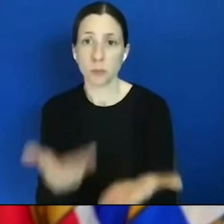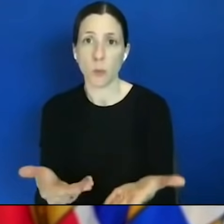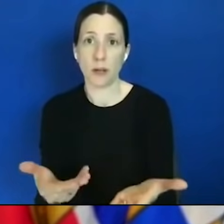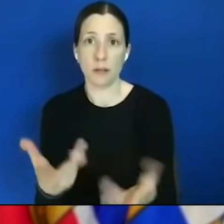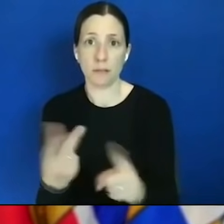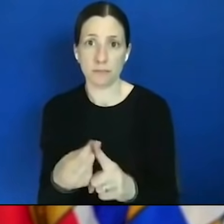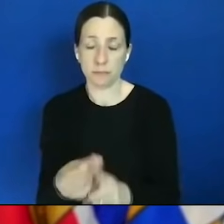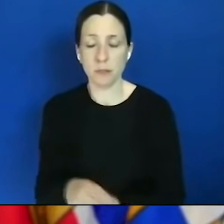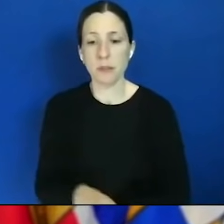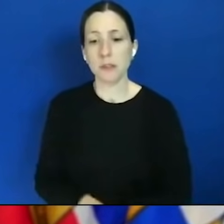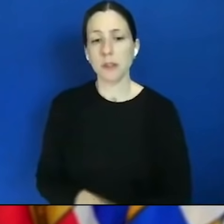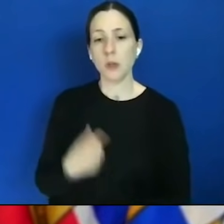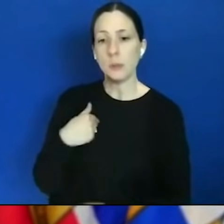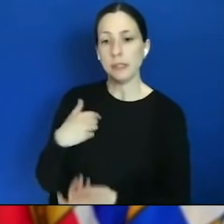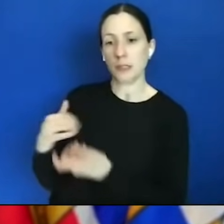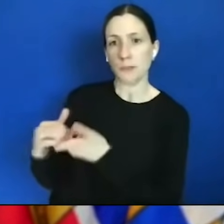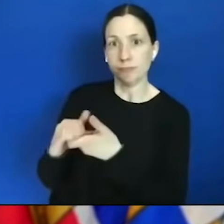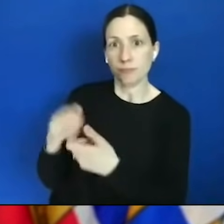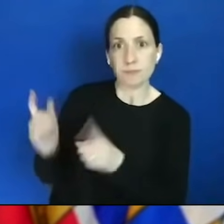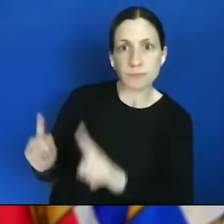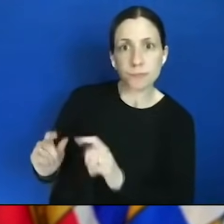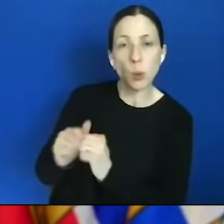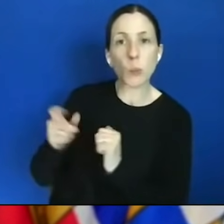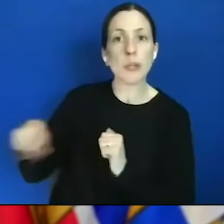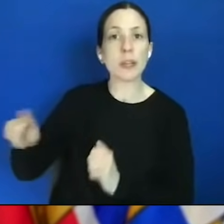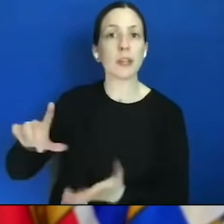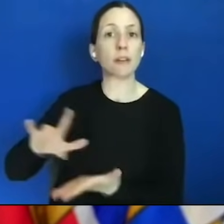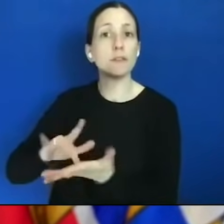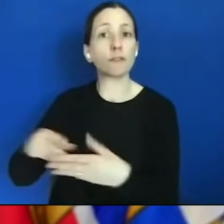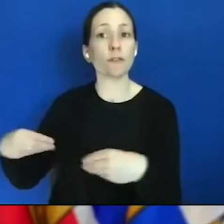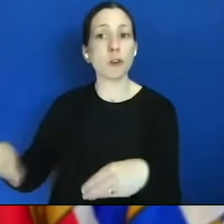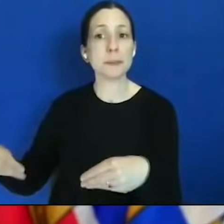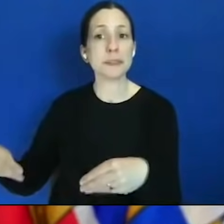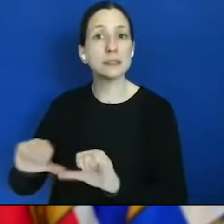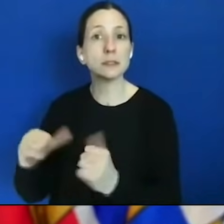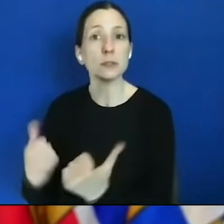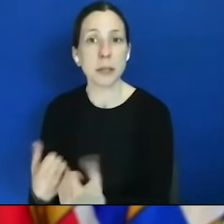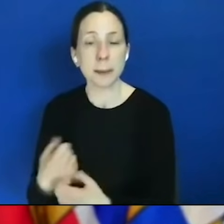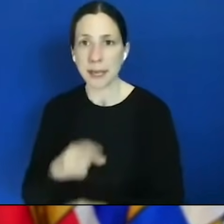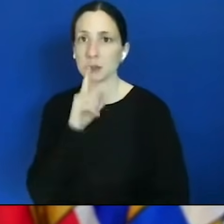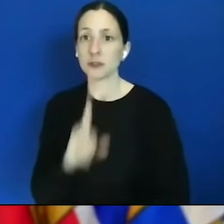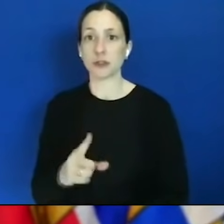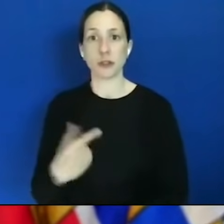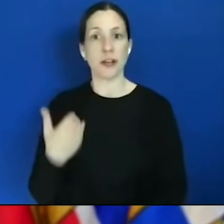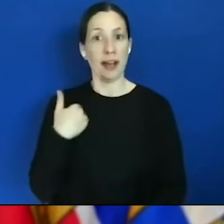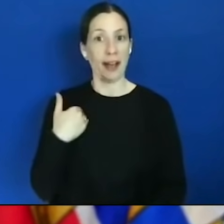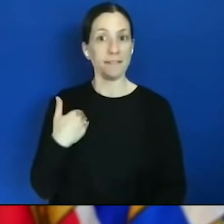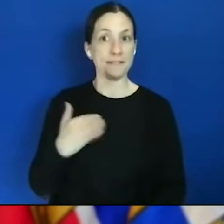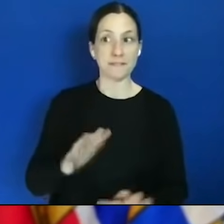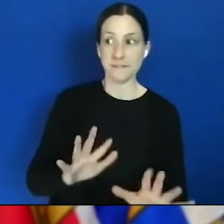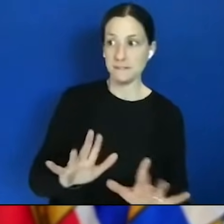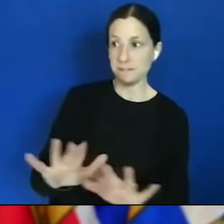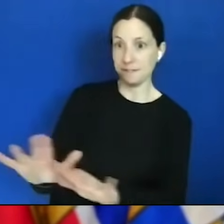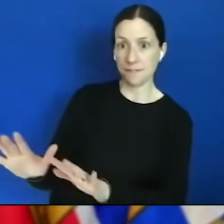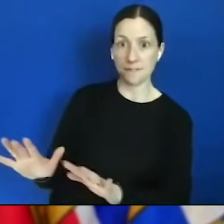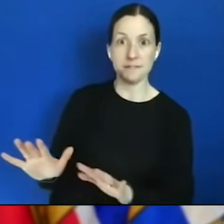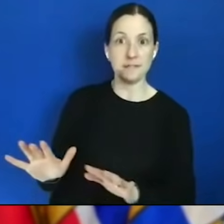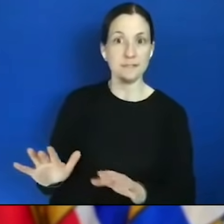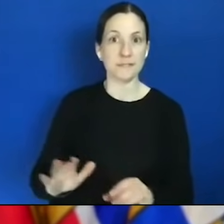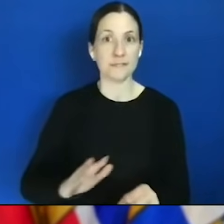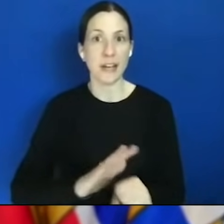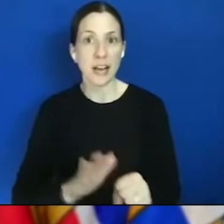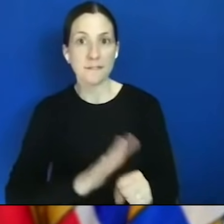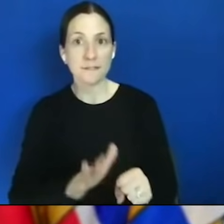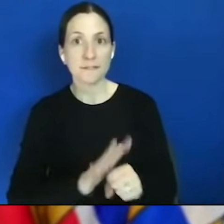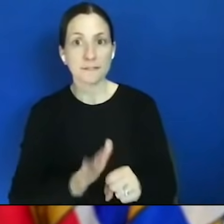working with the Pharmacies Association and making sure that we have operationally and logistically the ability